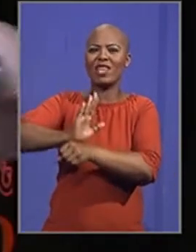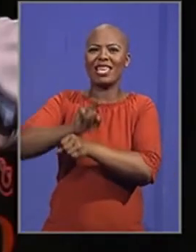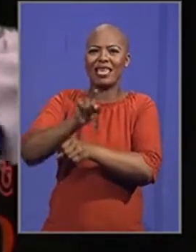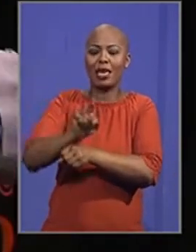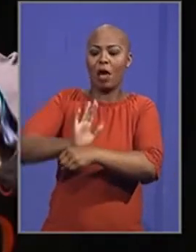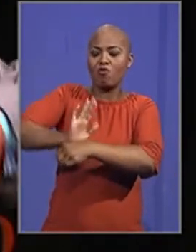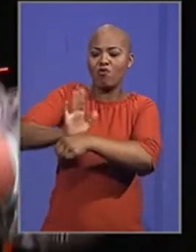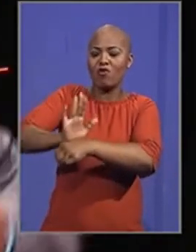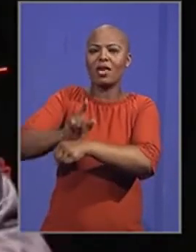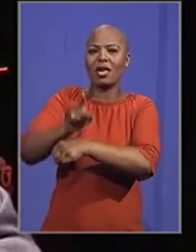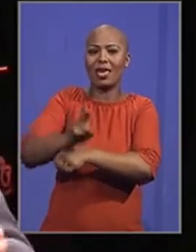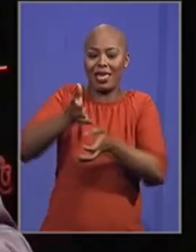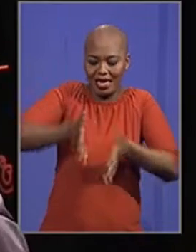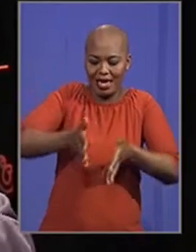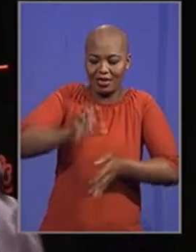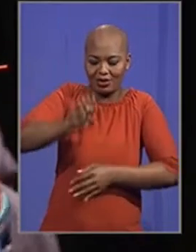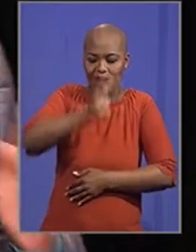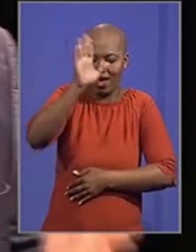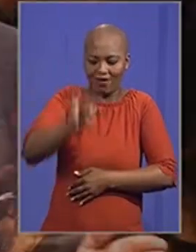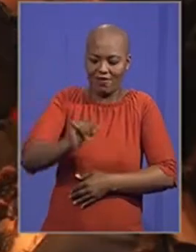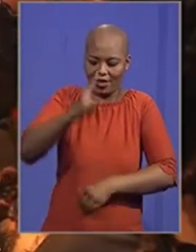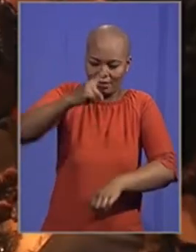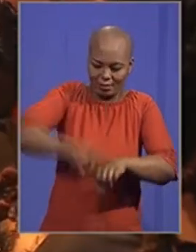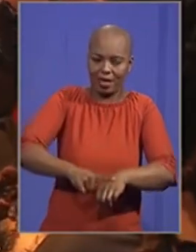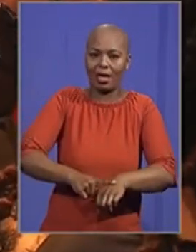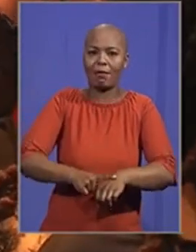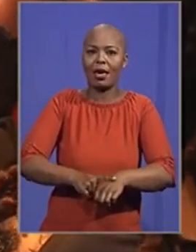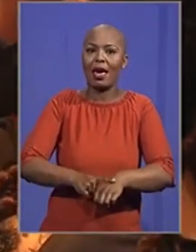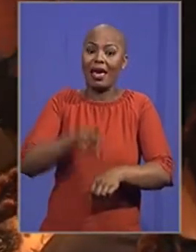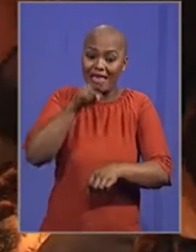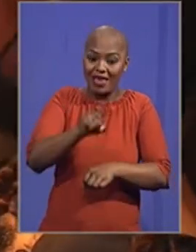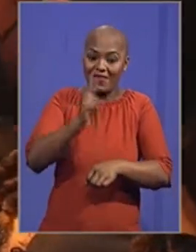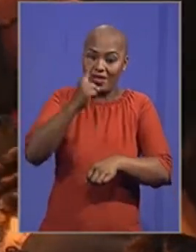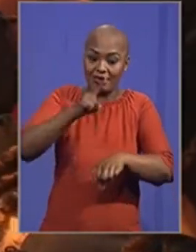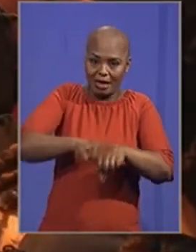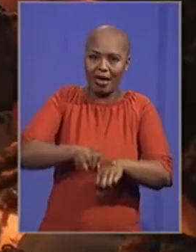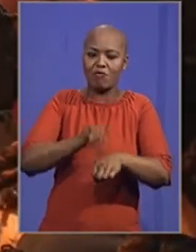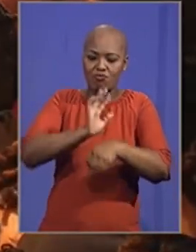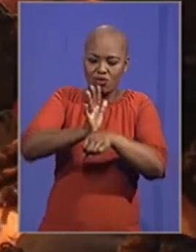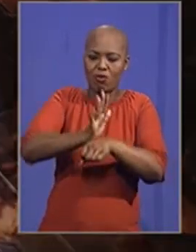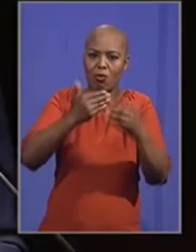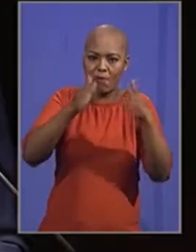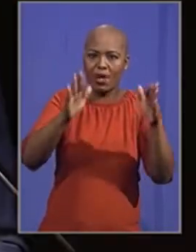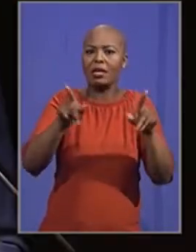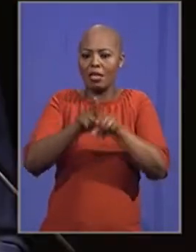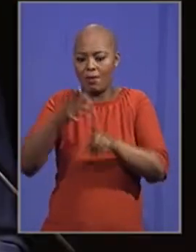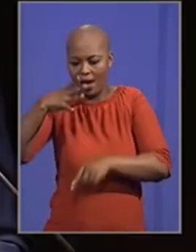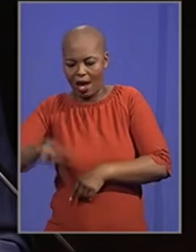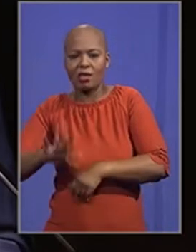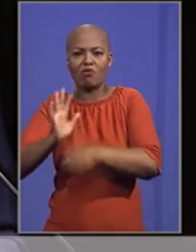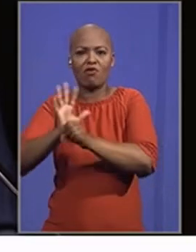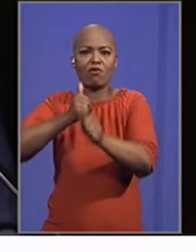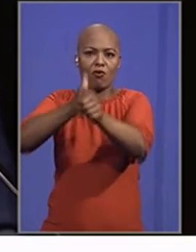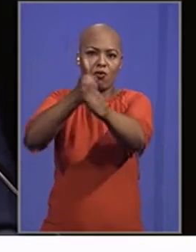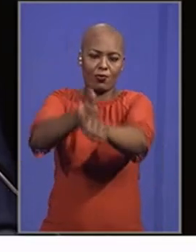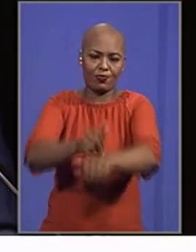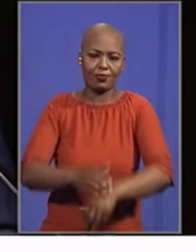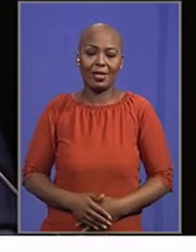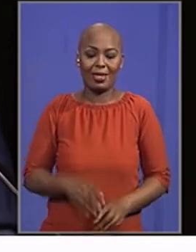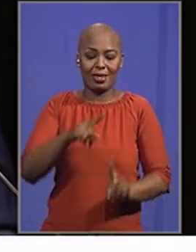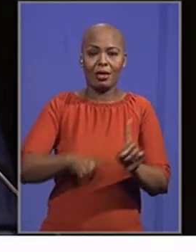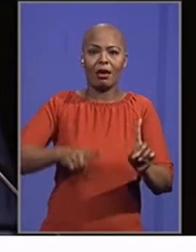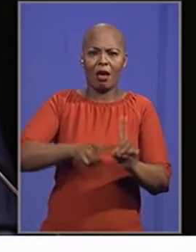all the movies in South Africa should be open to blacks as well. In his death, we lost a foot soldier in the fight